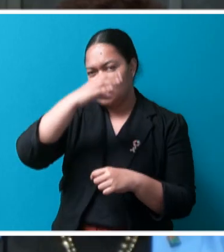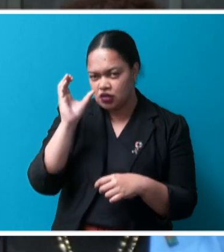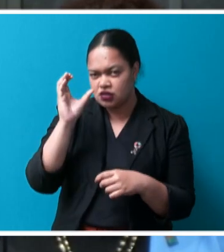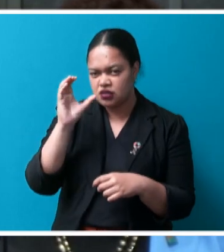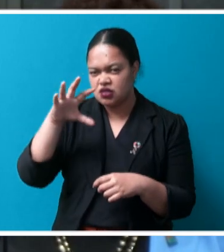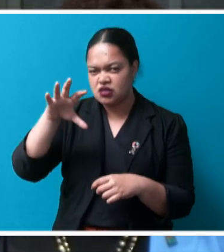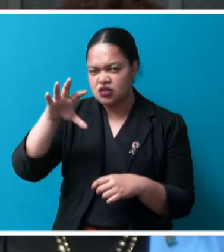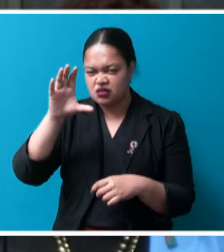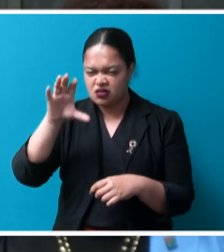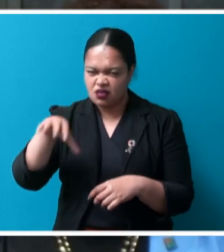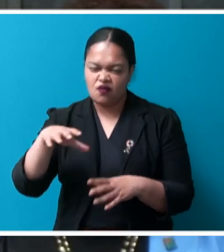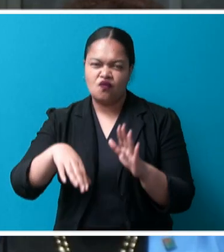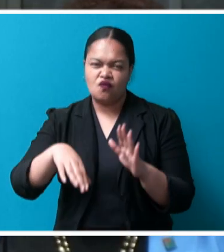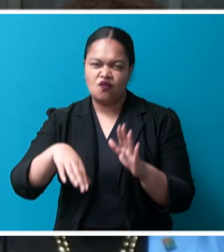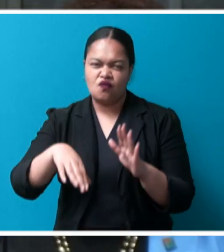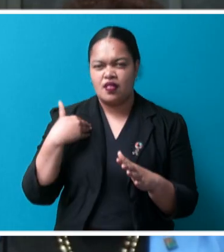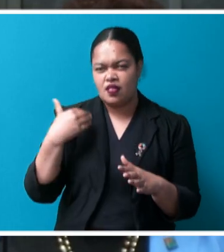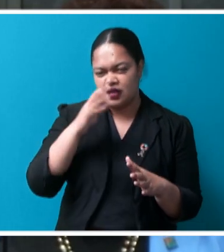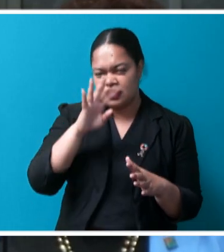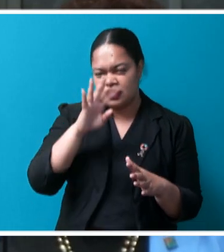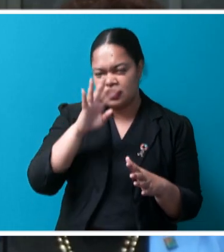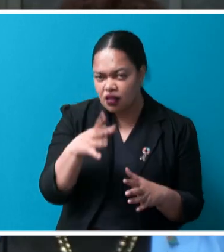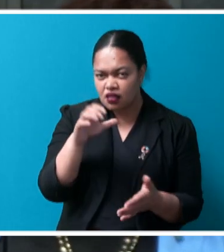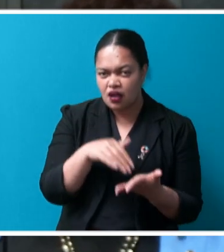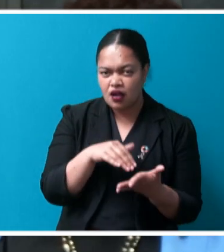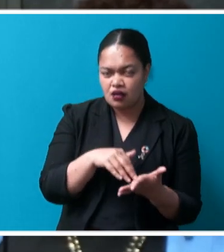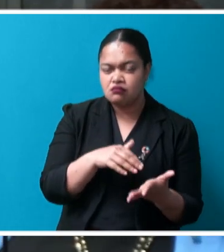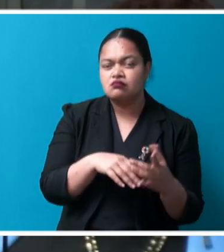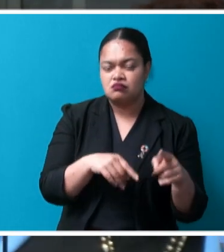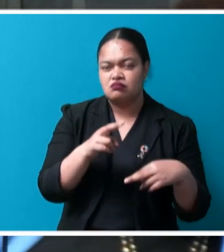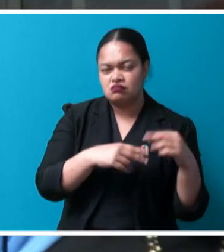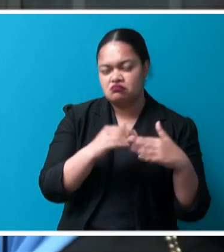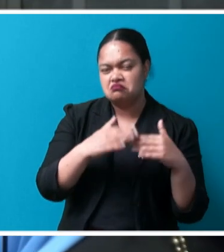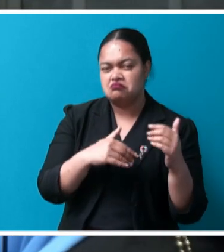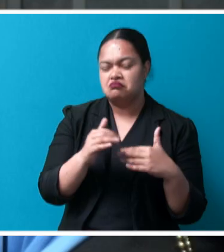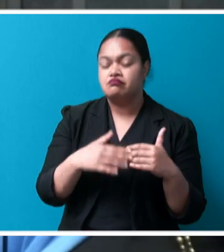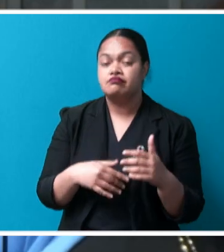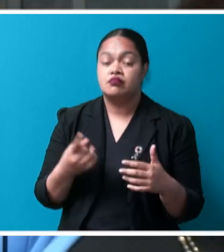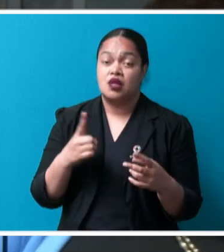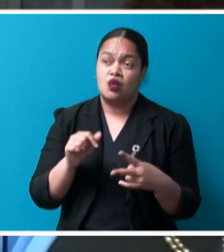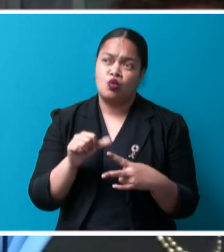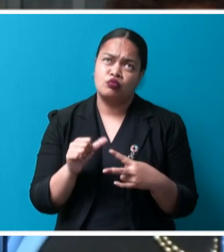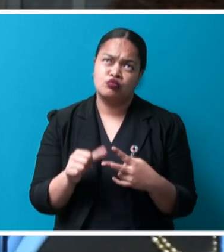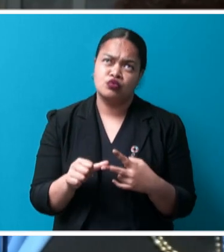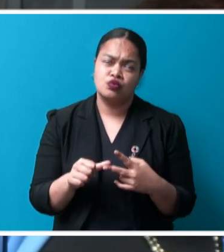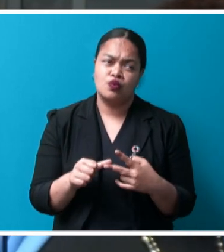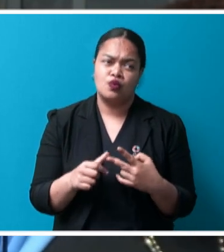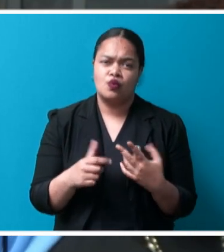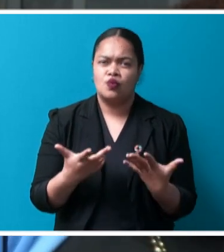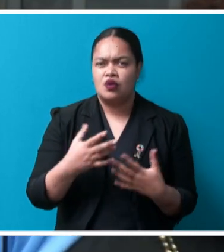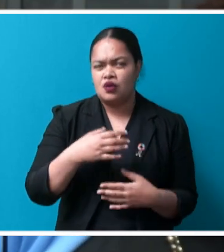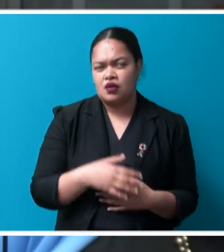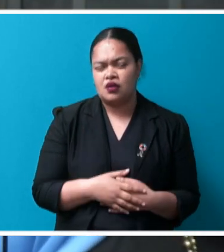to full health centres or relocation purposes. So in terms of upgrading of nursing stations to